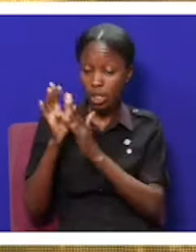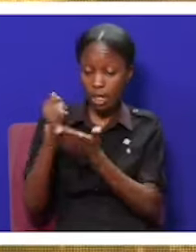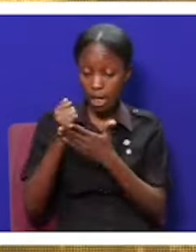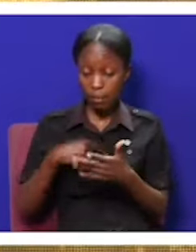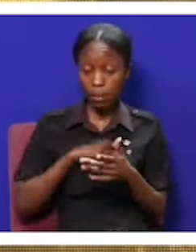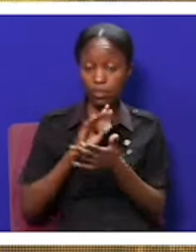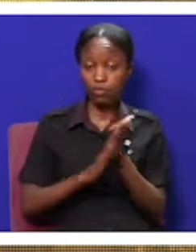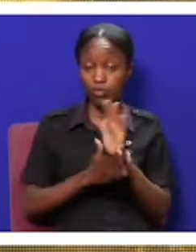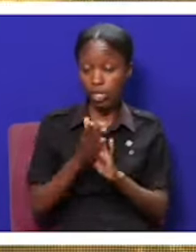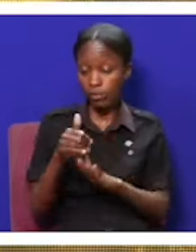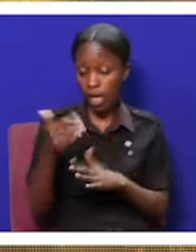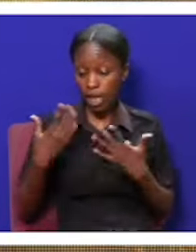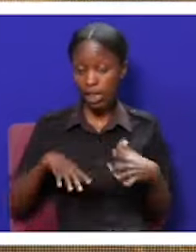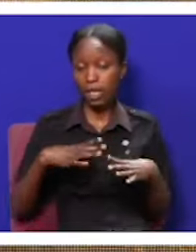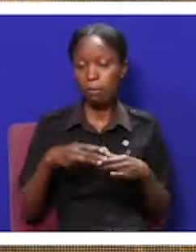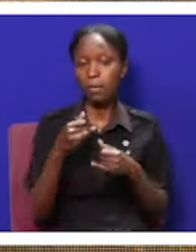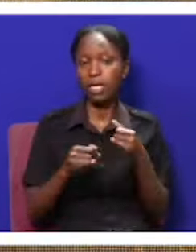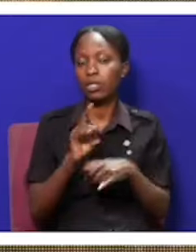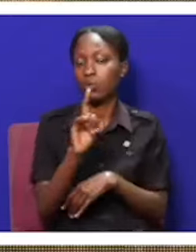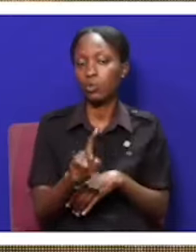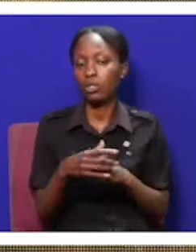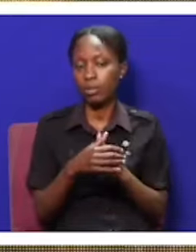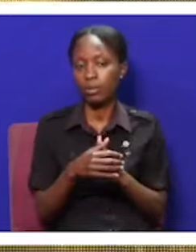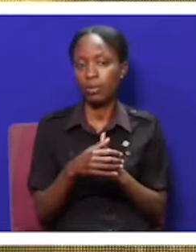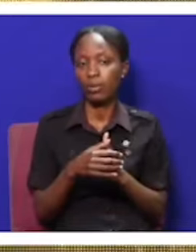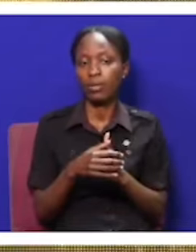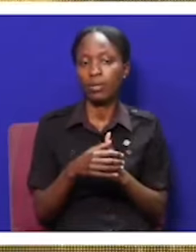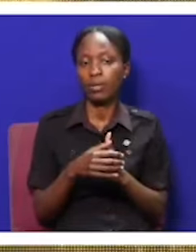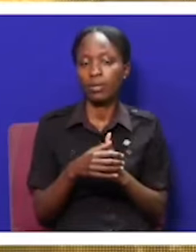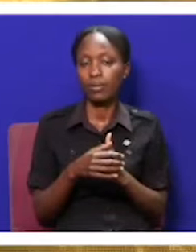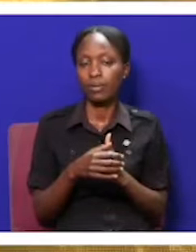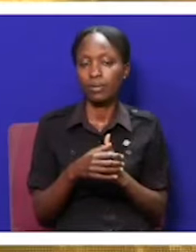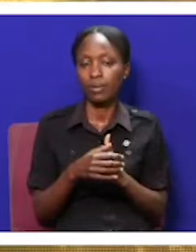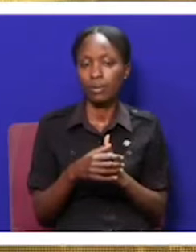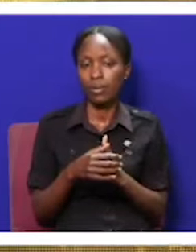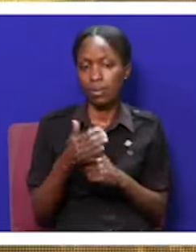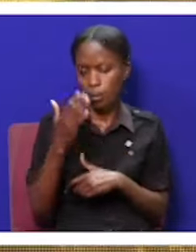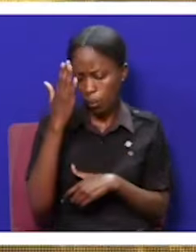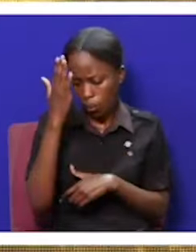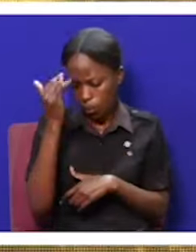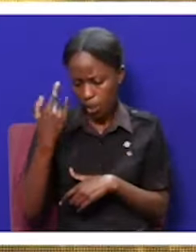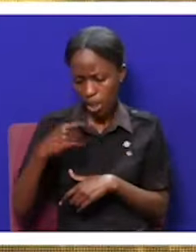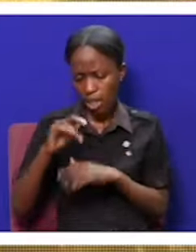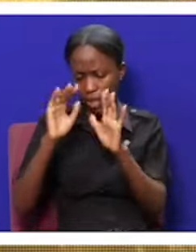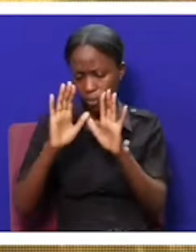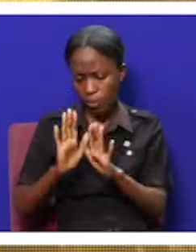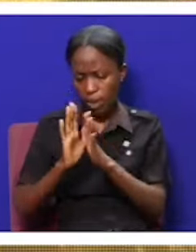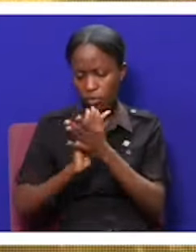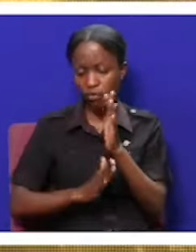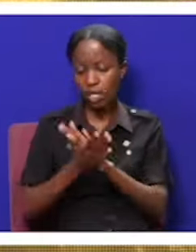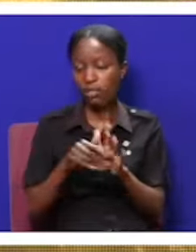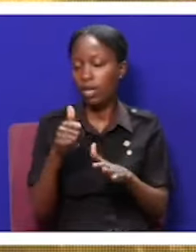then finally, the final question is, why are we to forgive others? We gave three reasons.